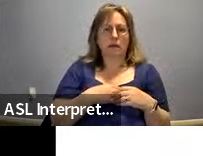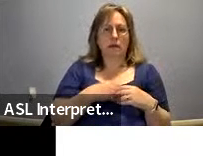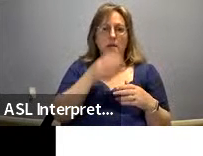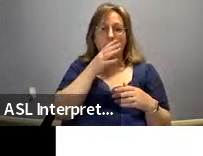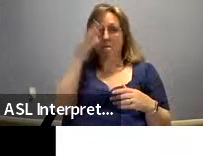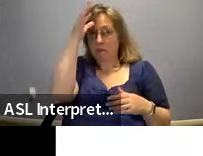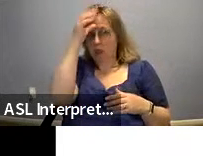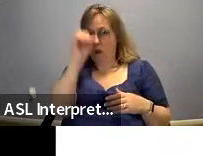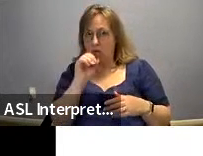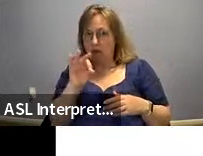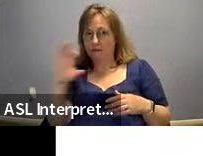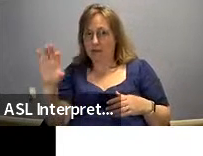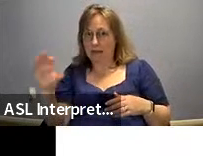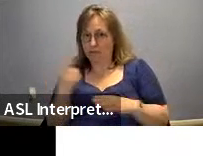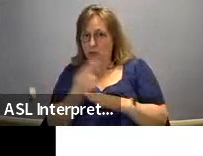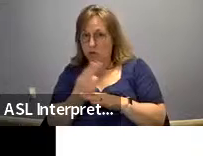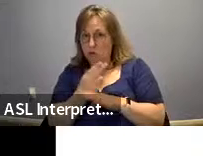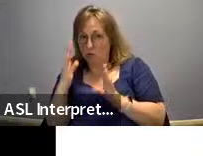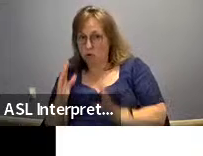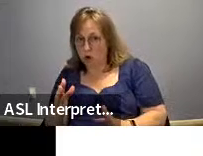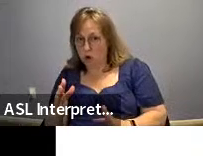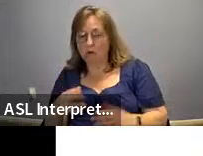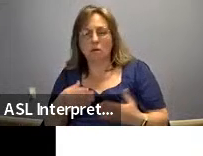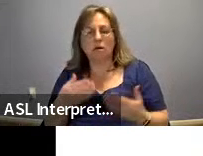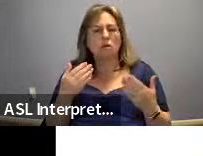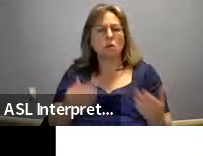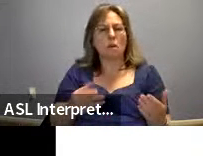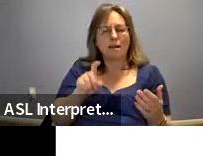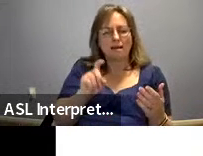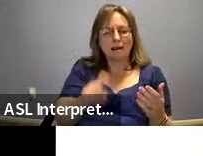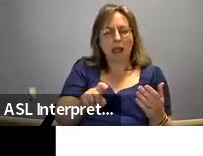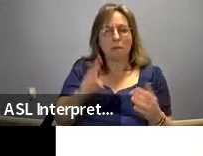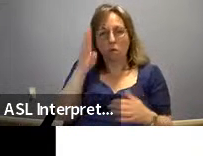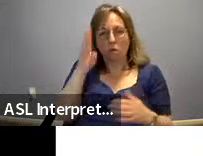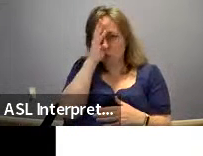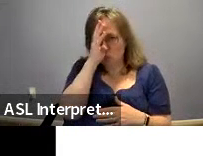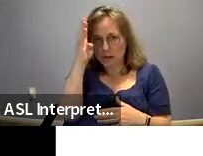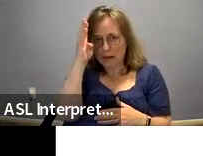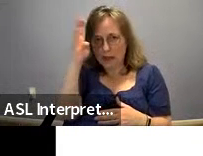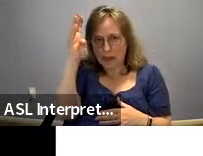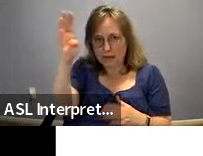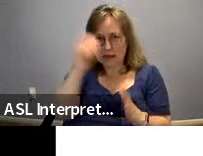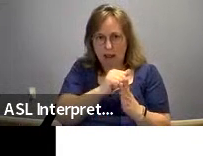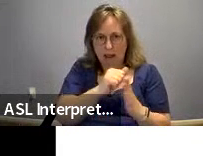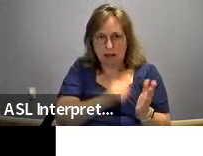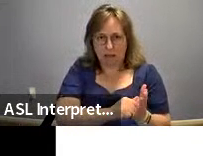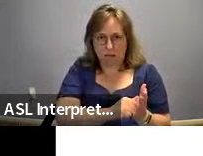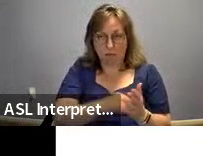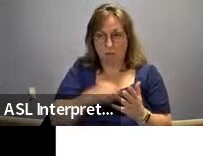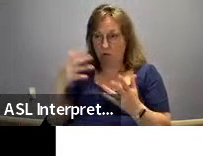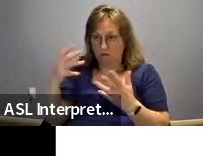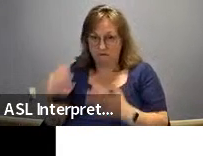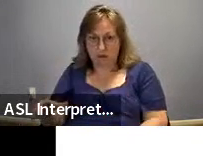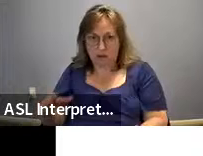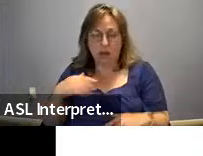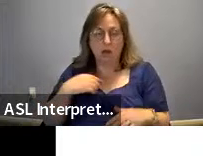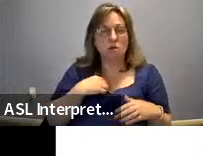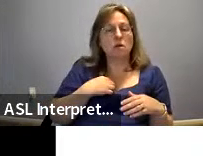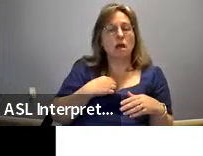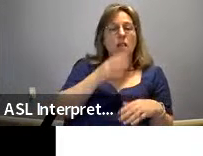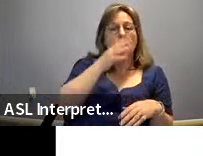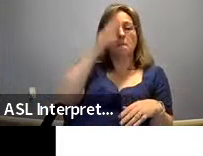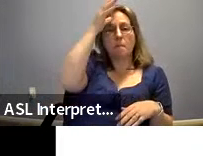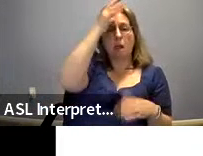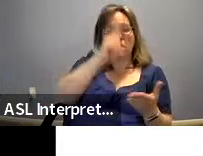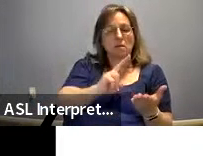User and tap Create Account. Once you tap Create Account, the parent sign-up will